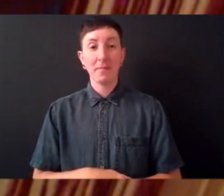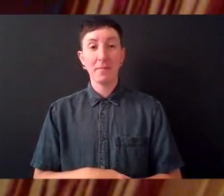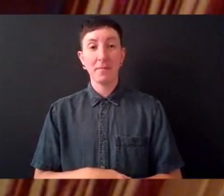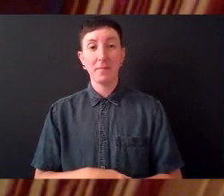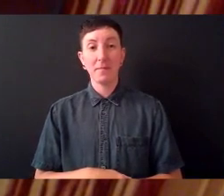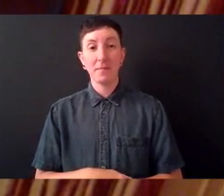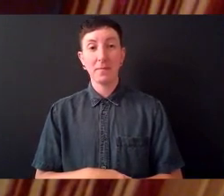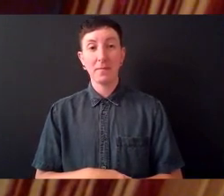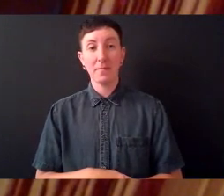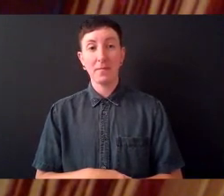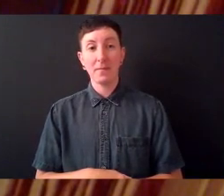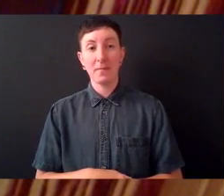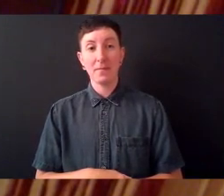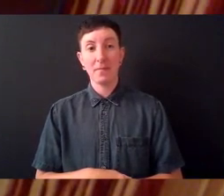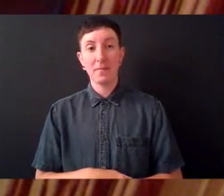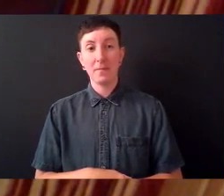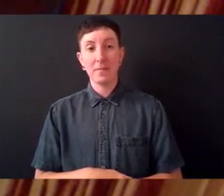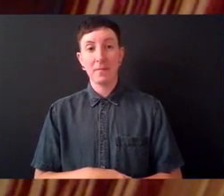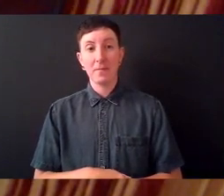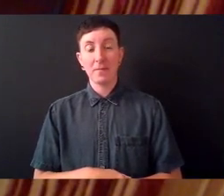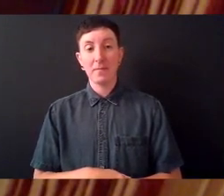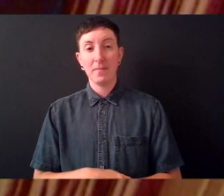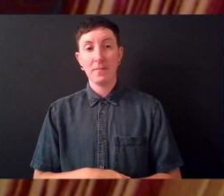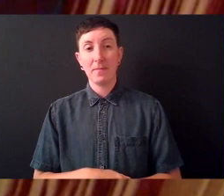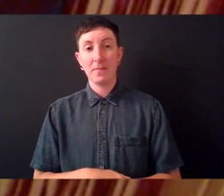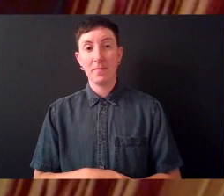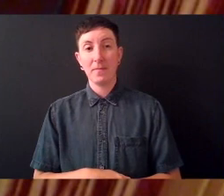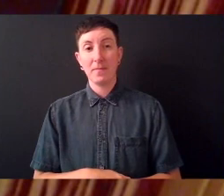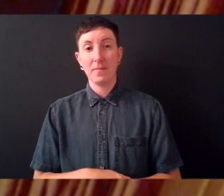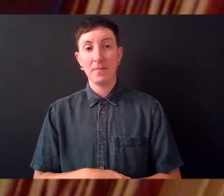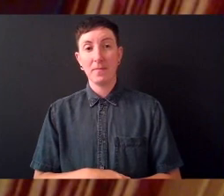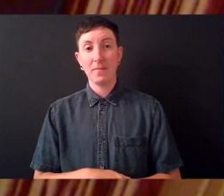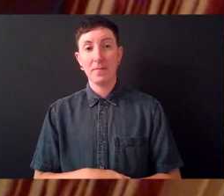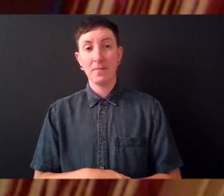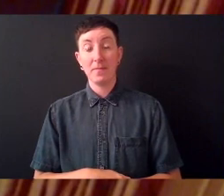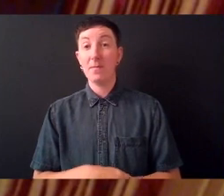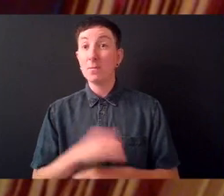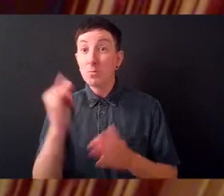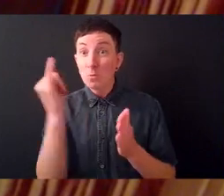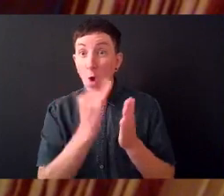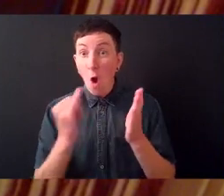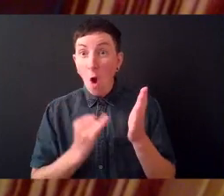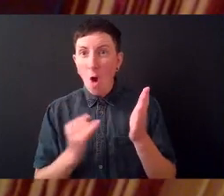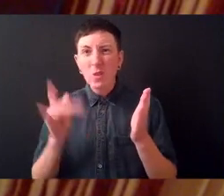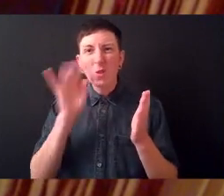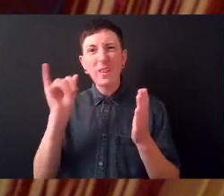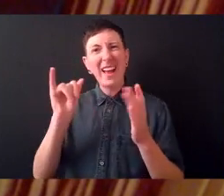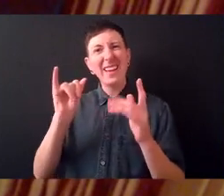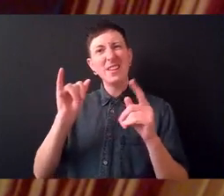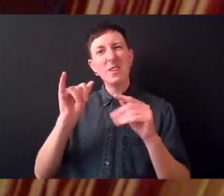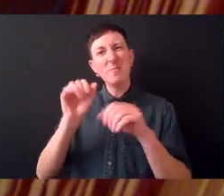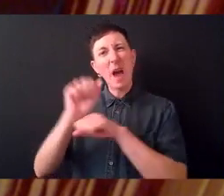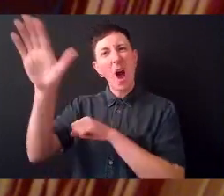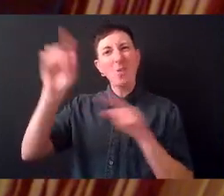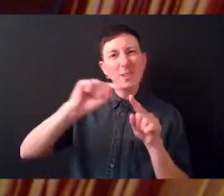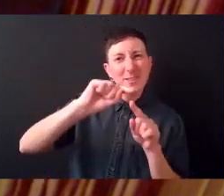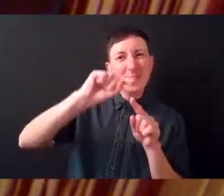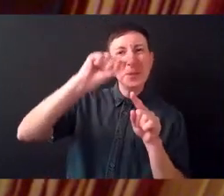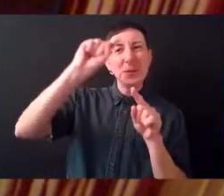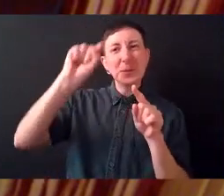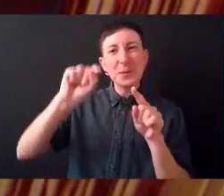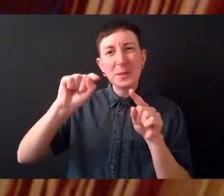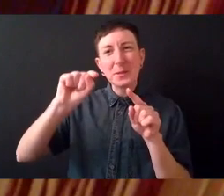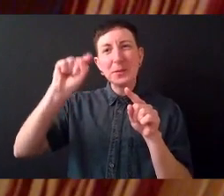like two little tiny hills. You can add as many as you want to make as many teeth as you